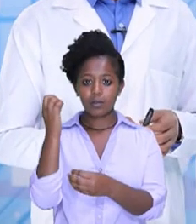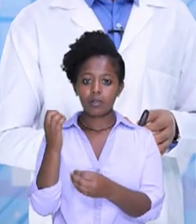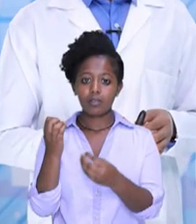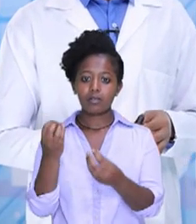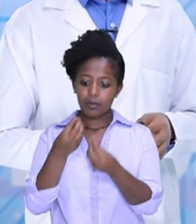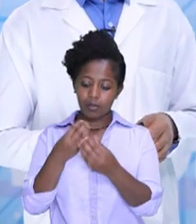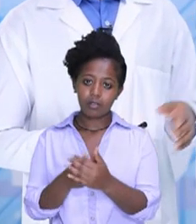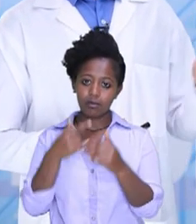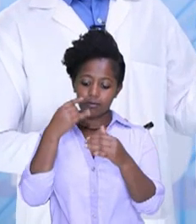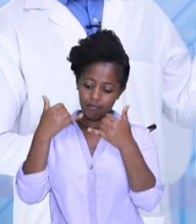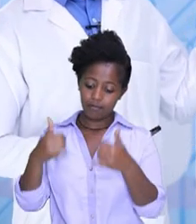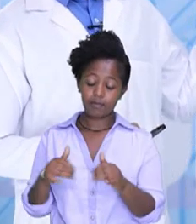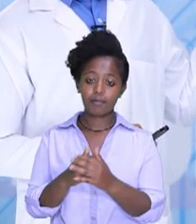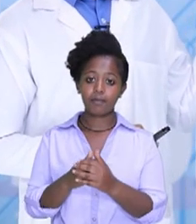examples.